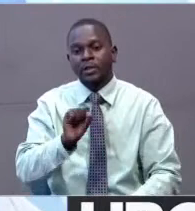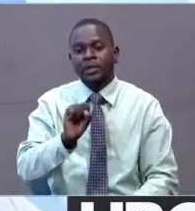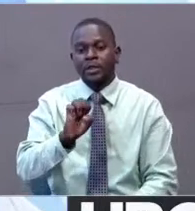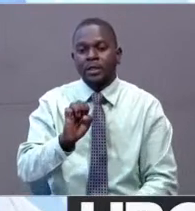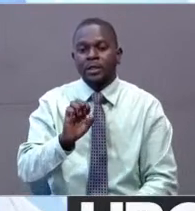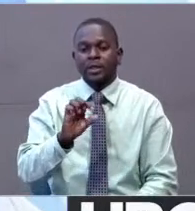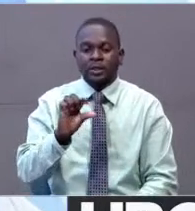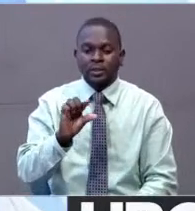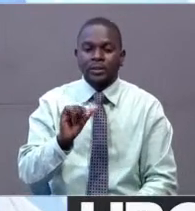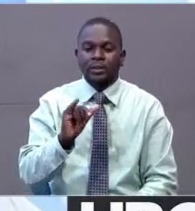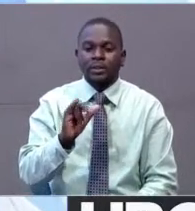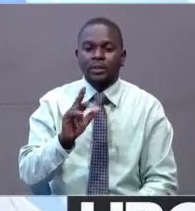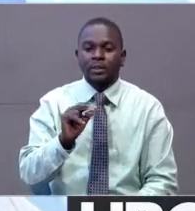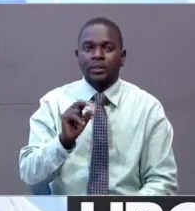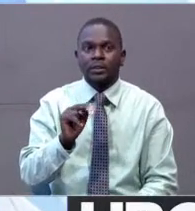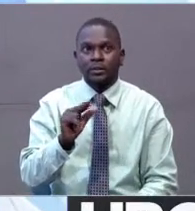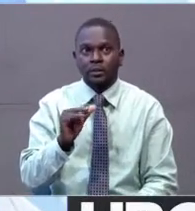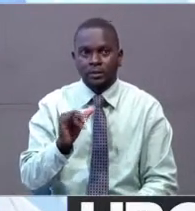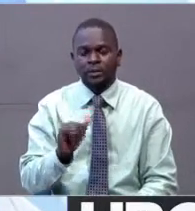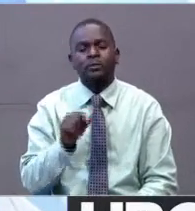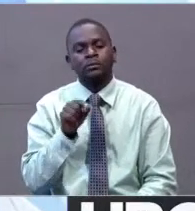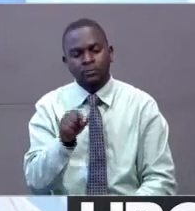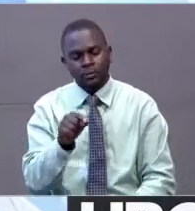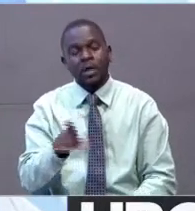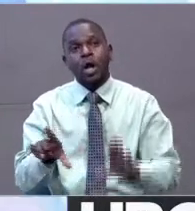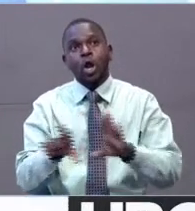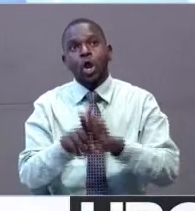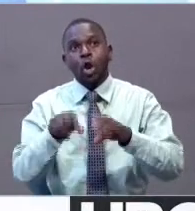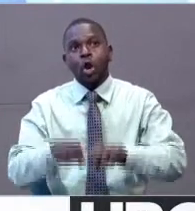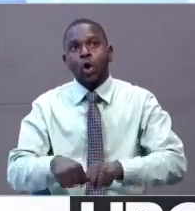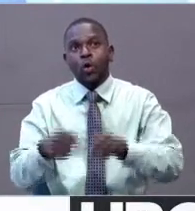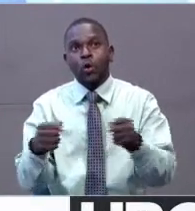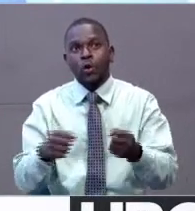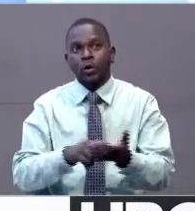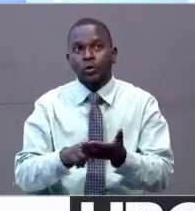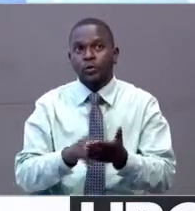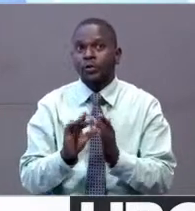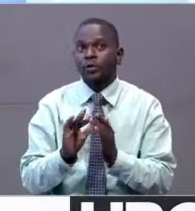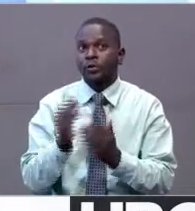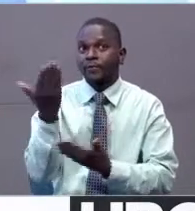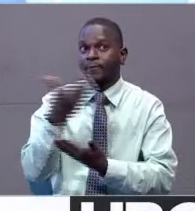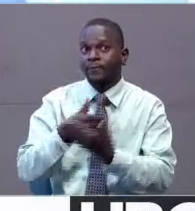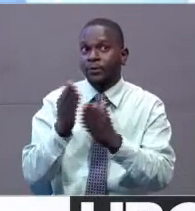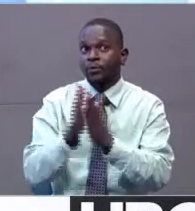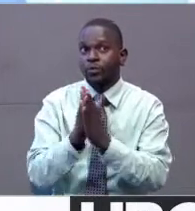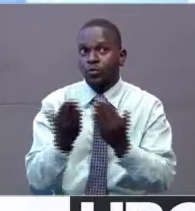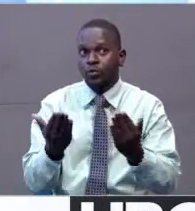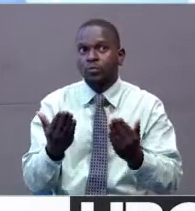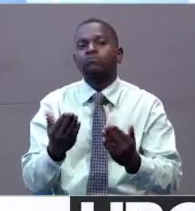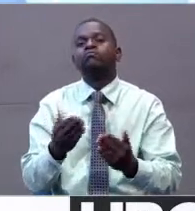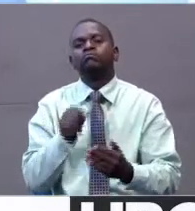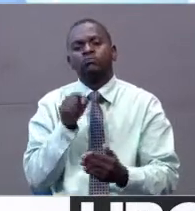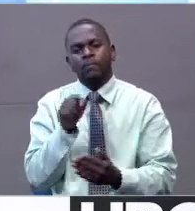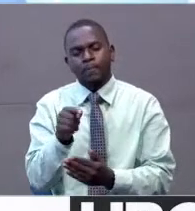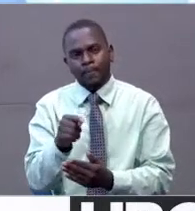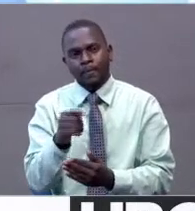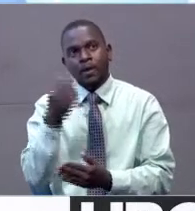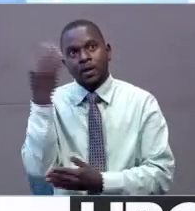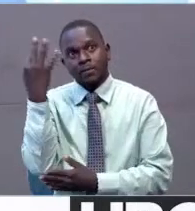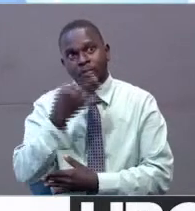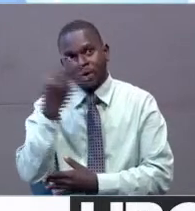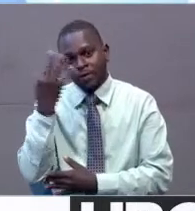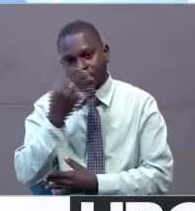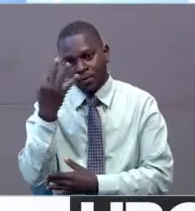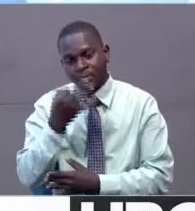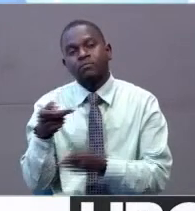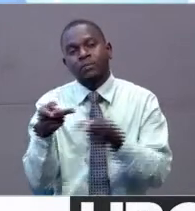Sejerinya. Prosecution alleges that Sejerinya committed the offense online using his Facebook page. The accused, who appeared via video